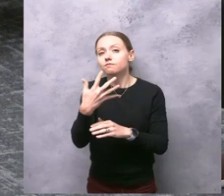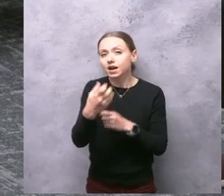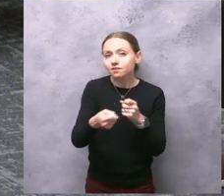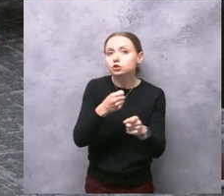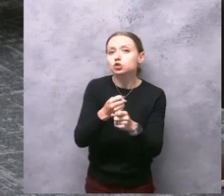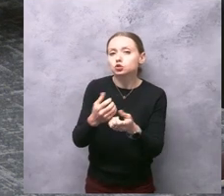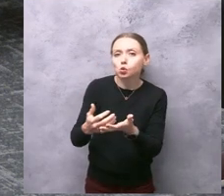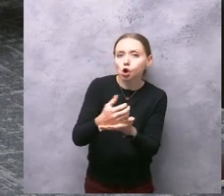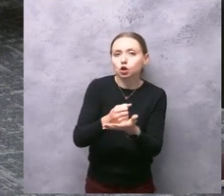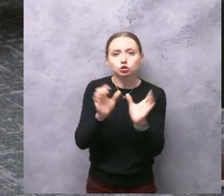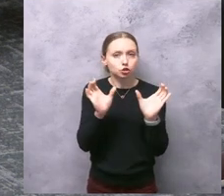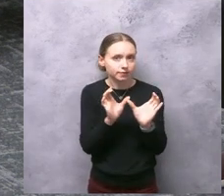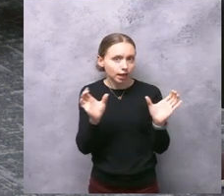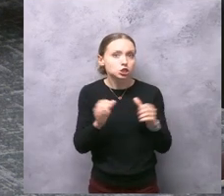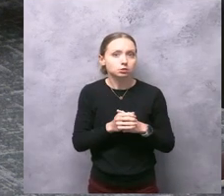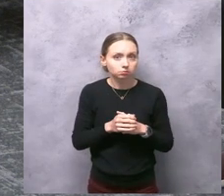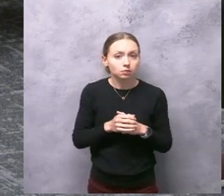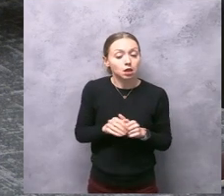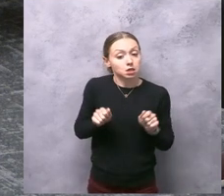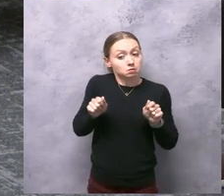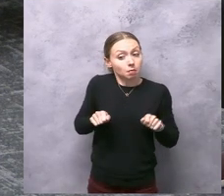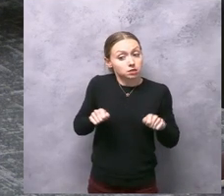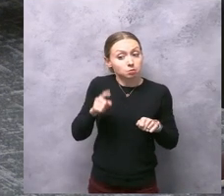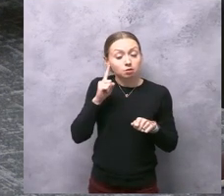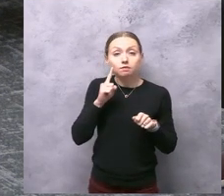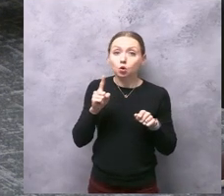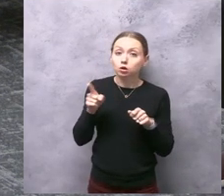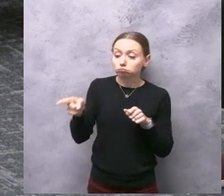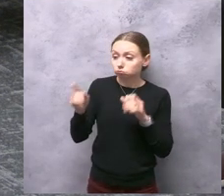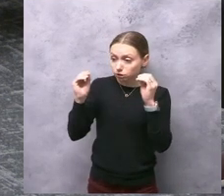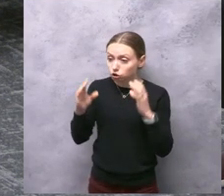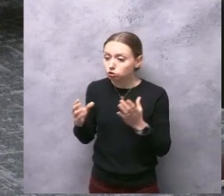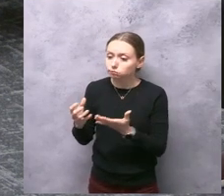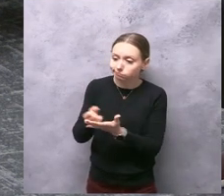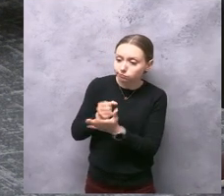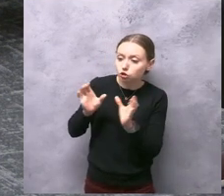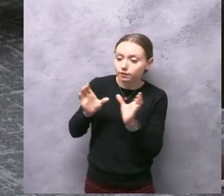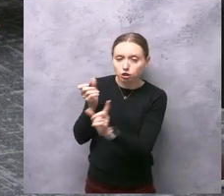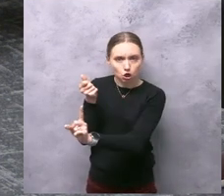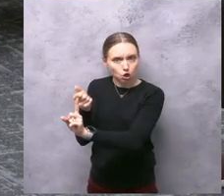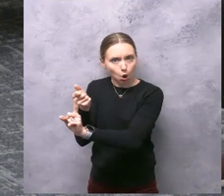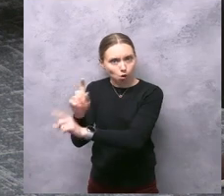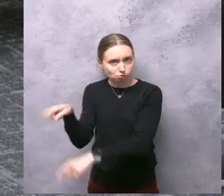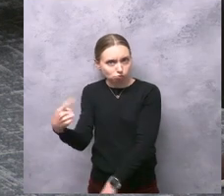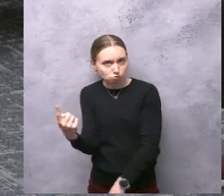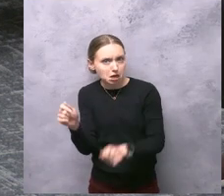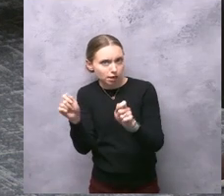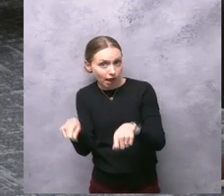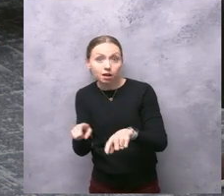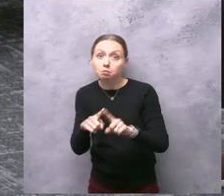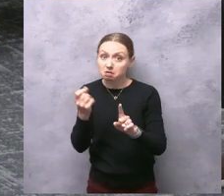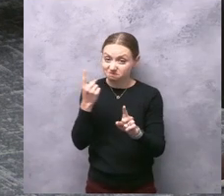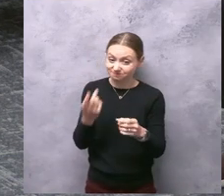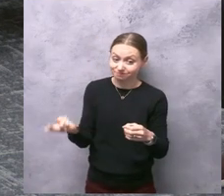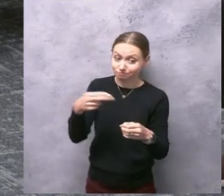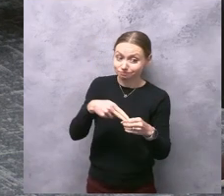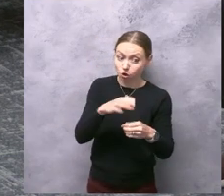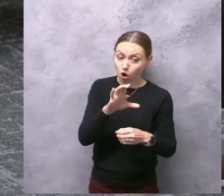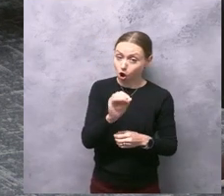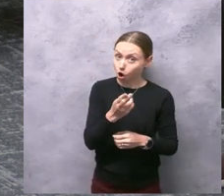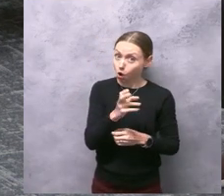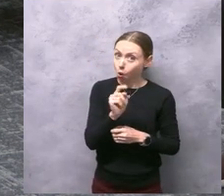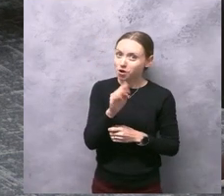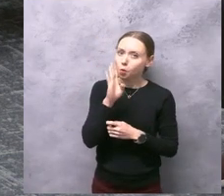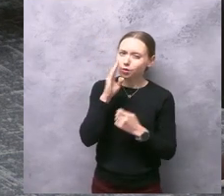While it is entirely possible for candidates to achieve certification on their own, membership in the cohort undoubtedly aids in the journey.